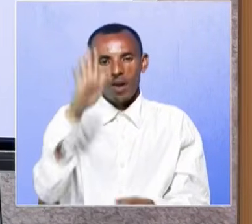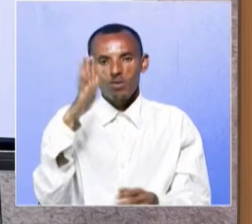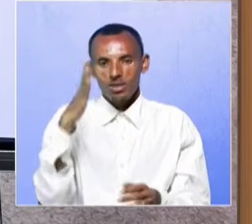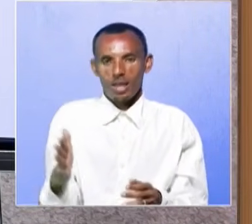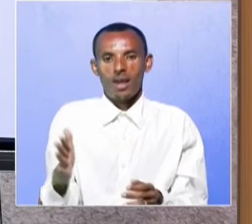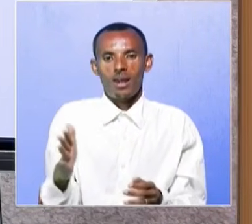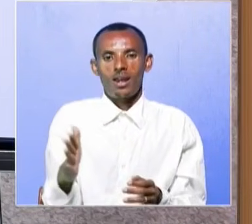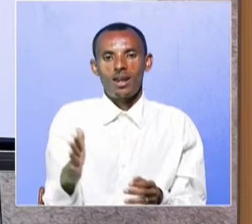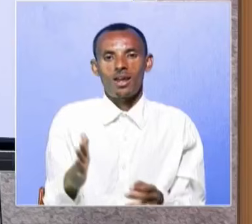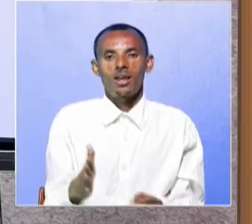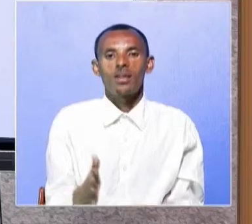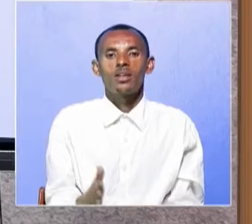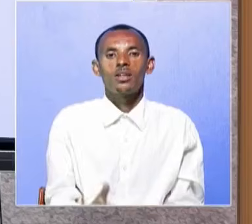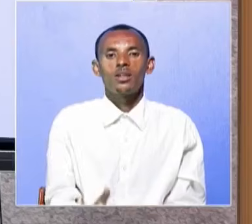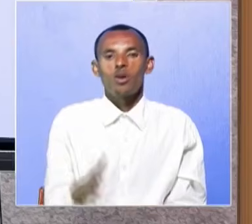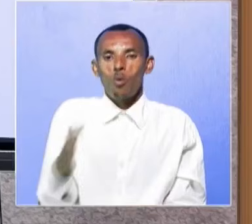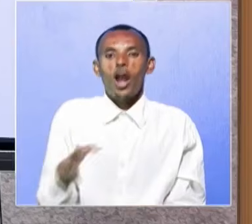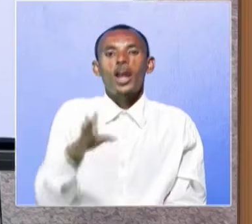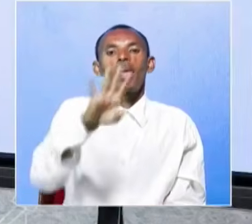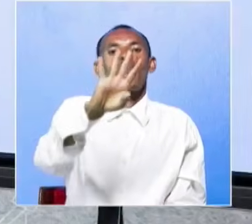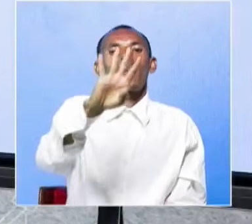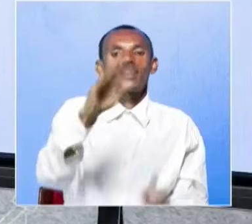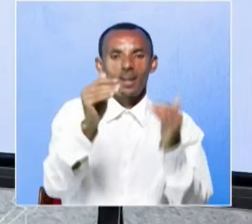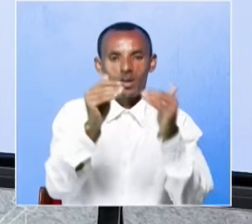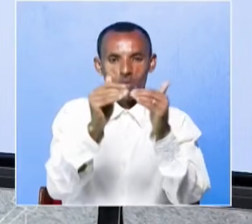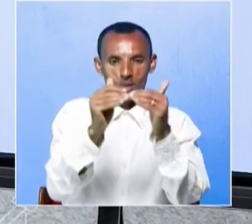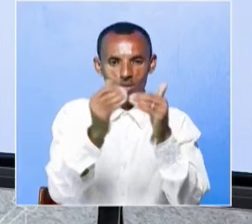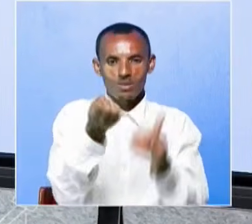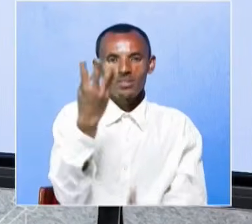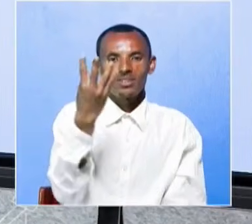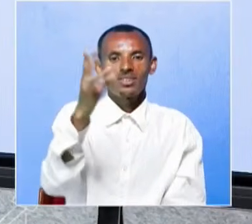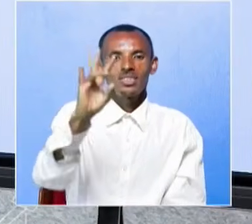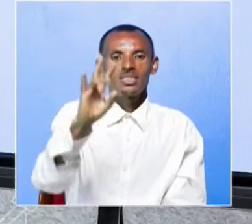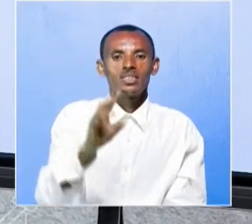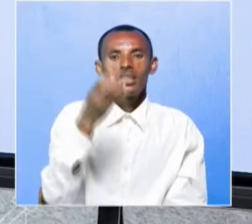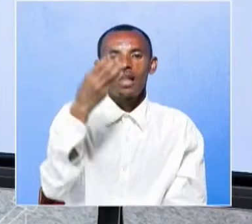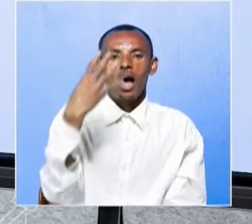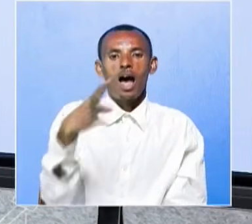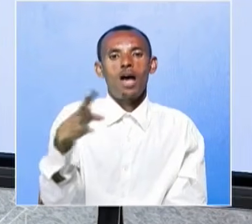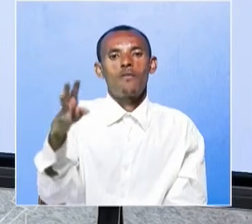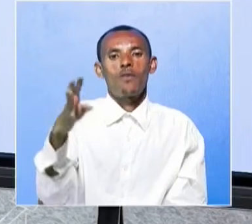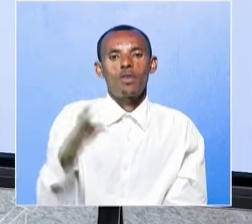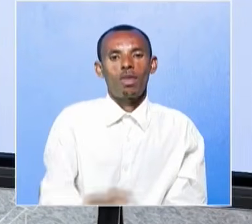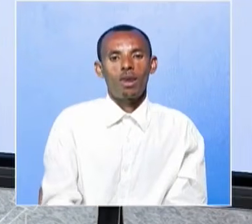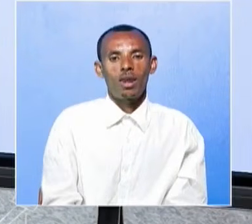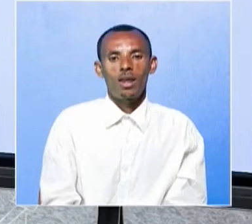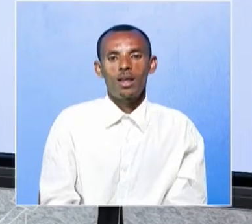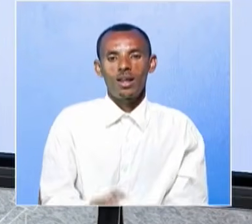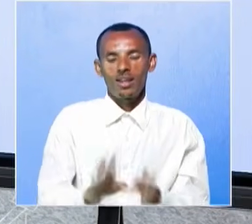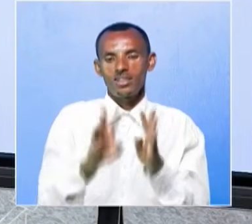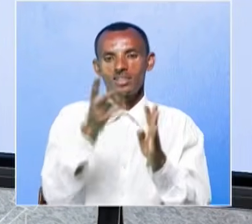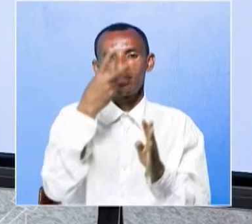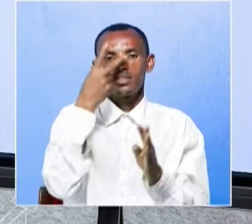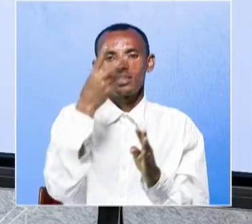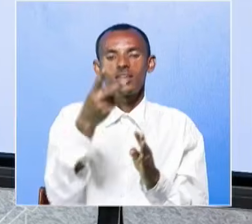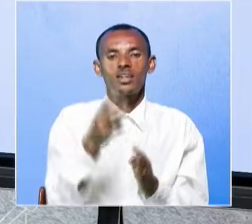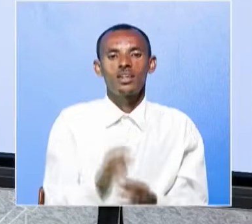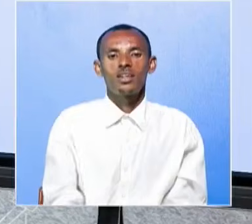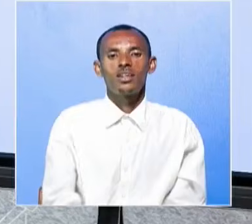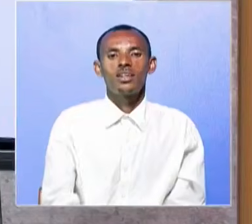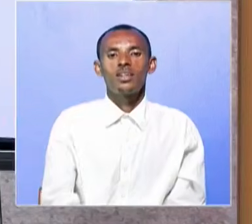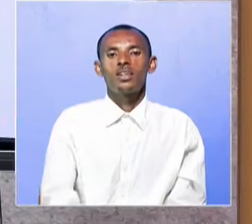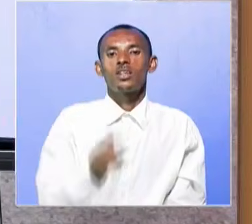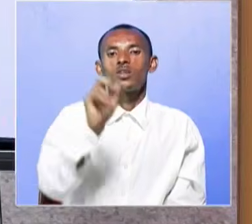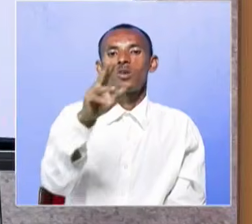of the quadrilateral is known now. So let's take 12